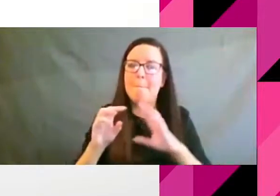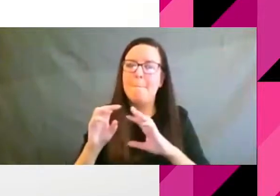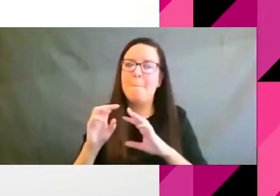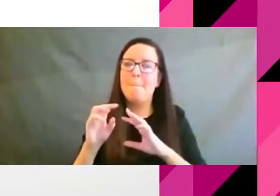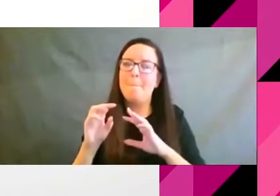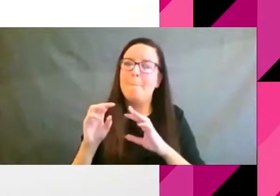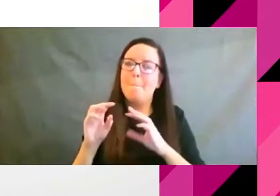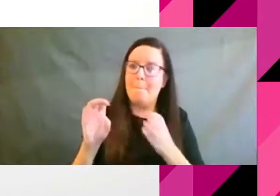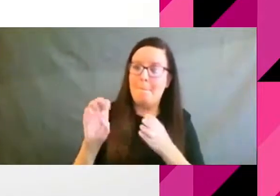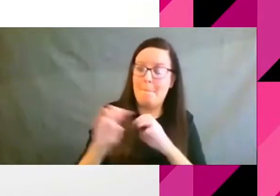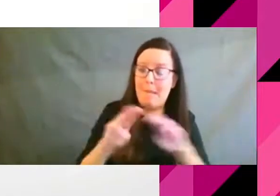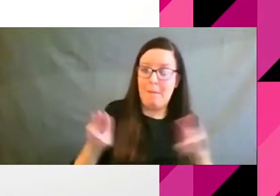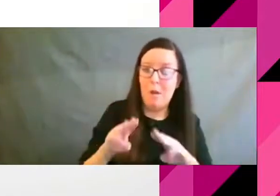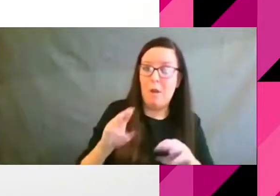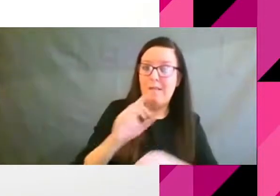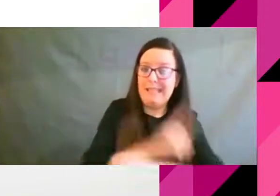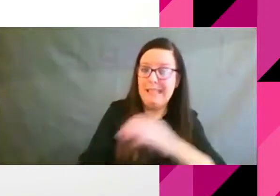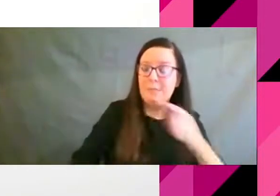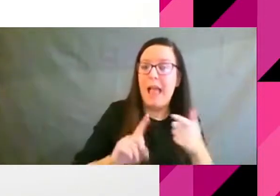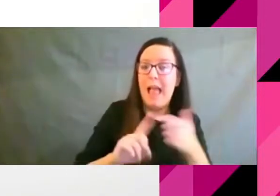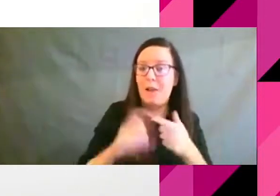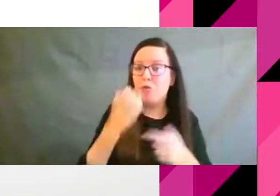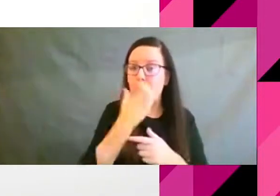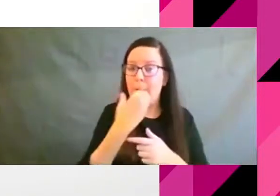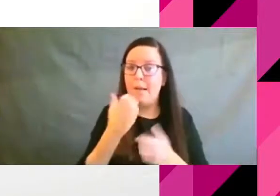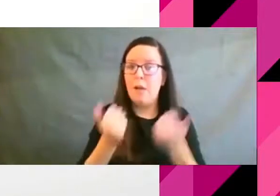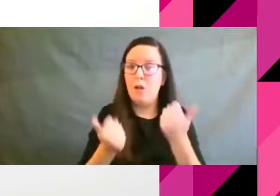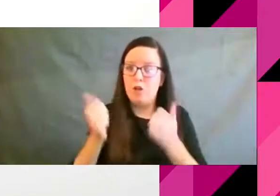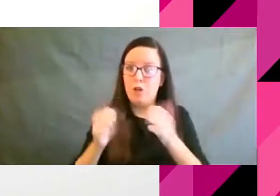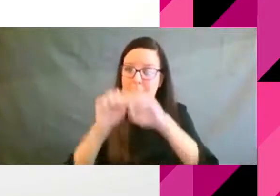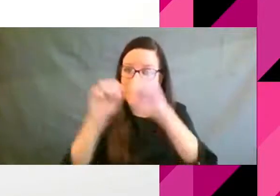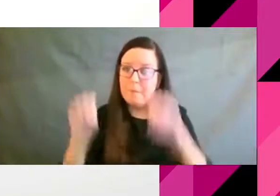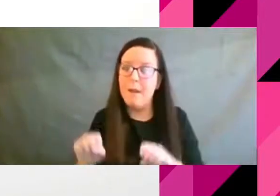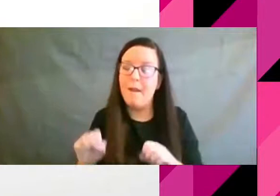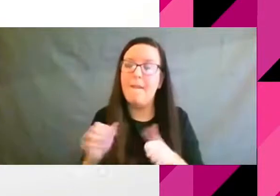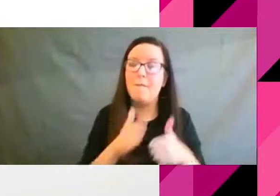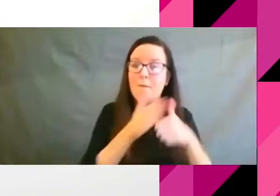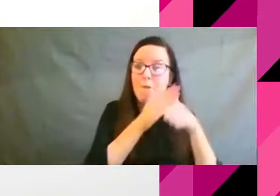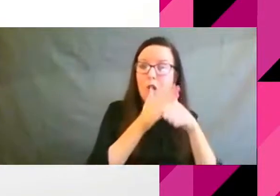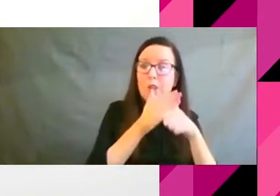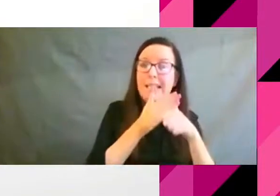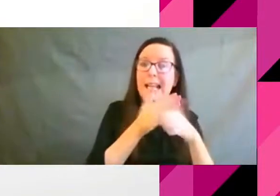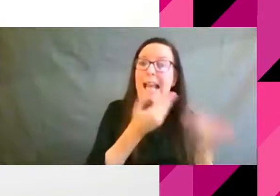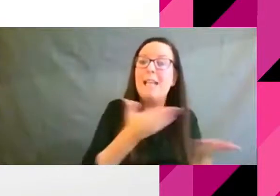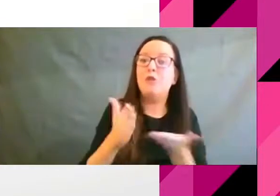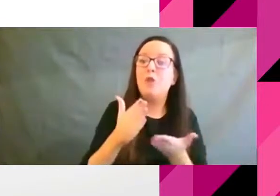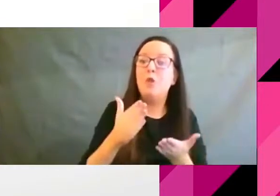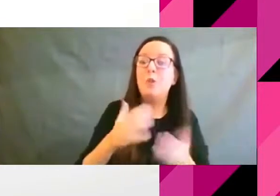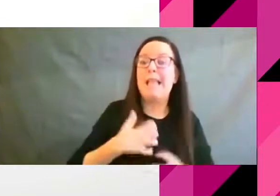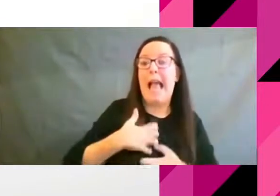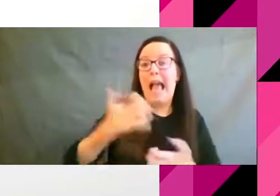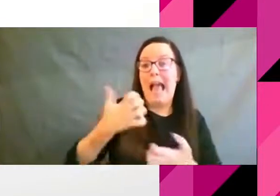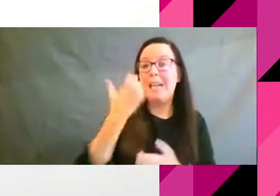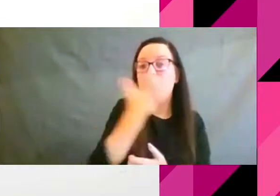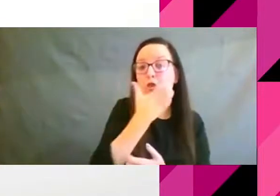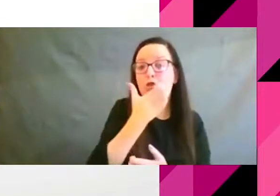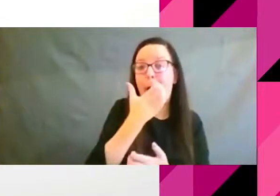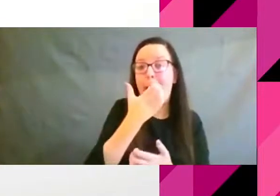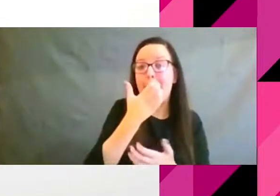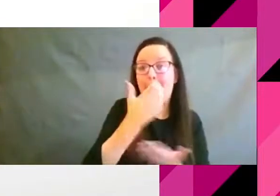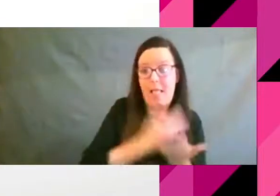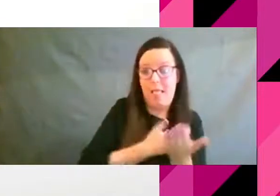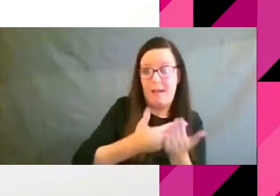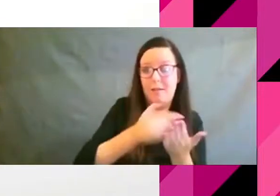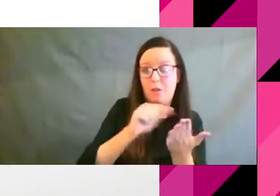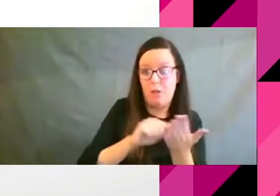criminal justice system. First, the Programme for Government Committee introducing hate crime legislation within 12 months of the formation of the